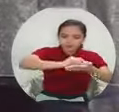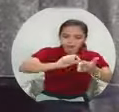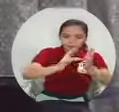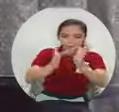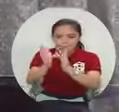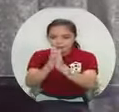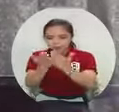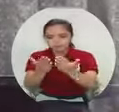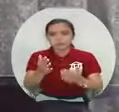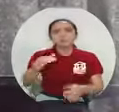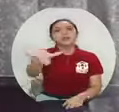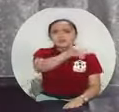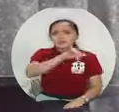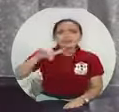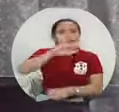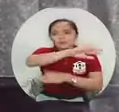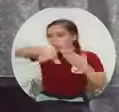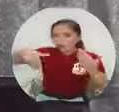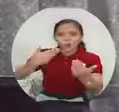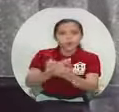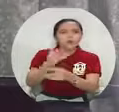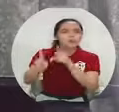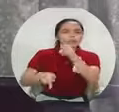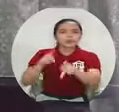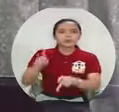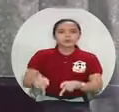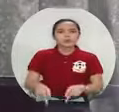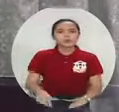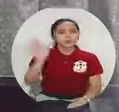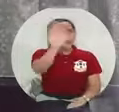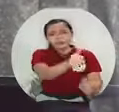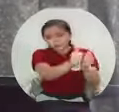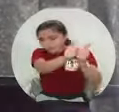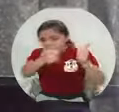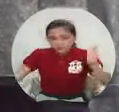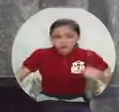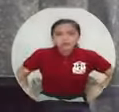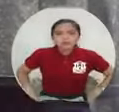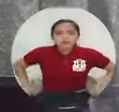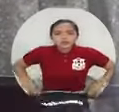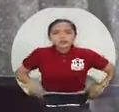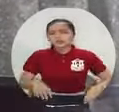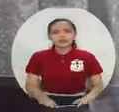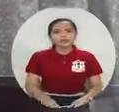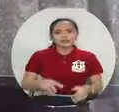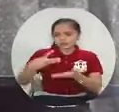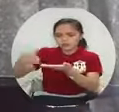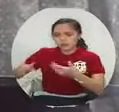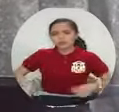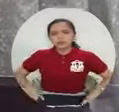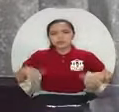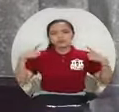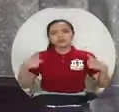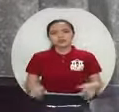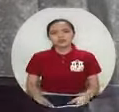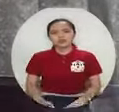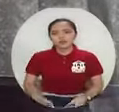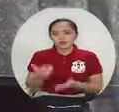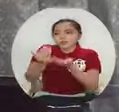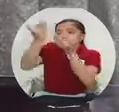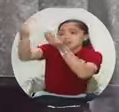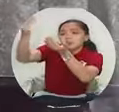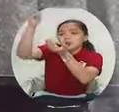person, face to face. There's no time to backslide. No time to sidestep. A man that is committed